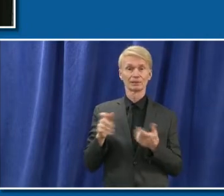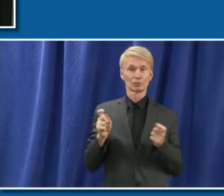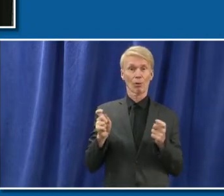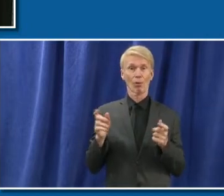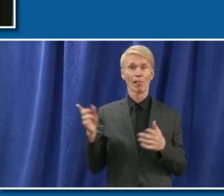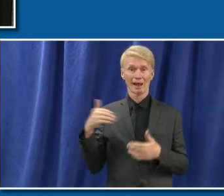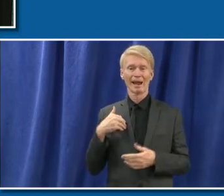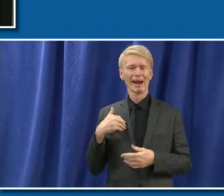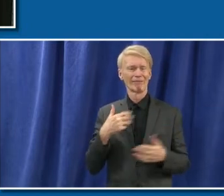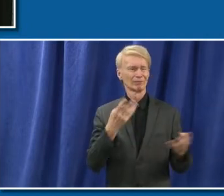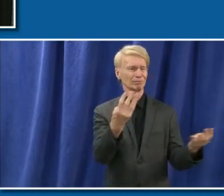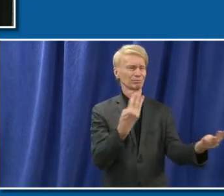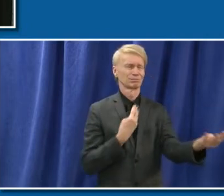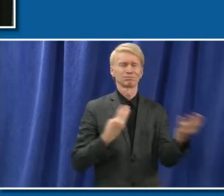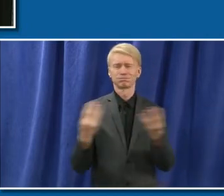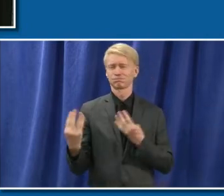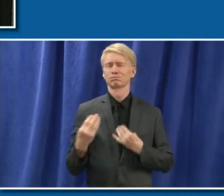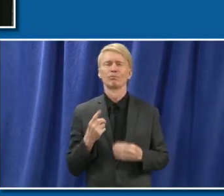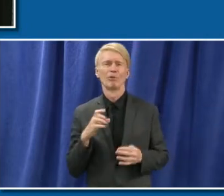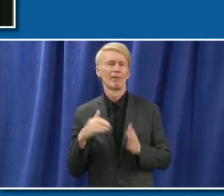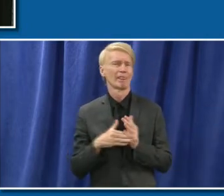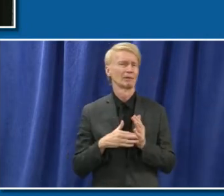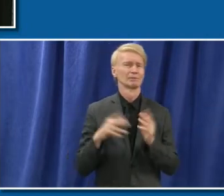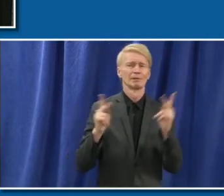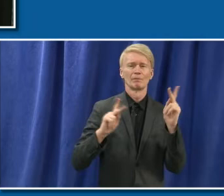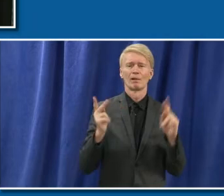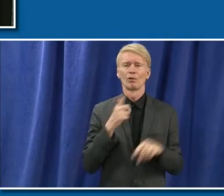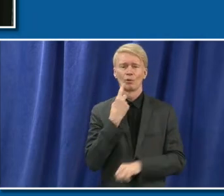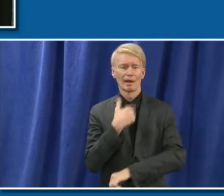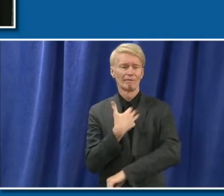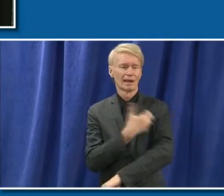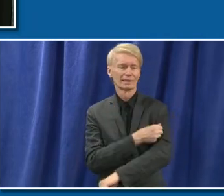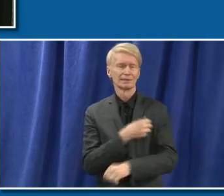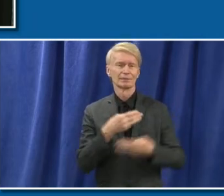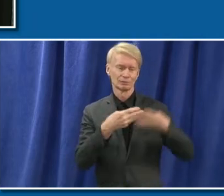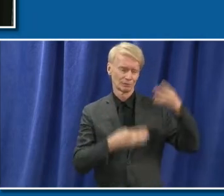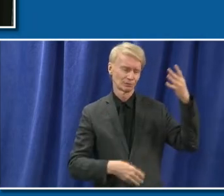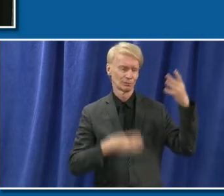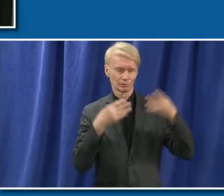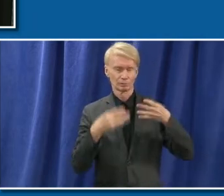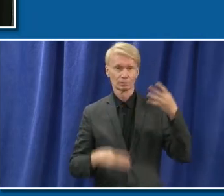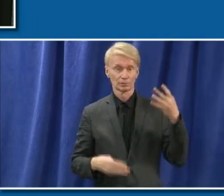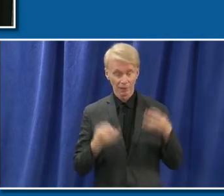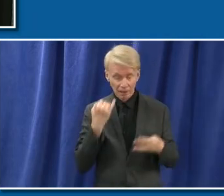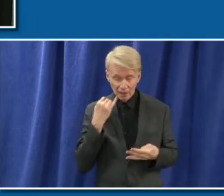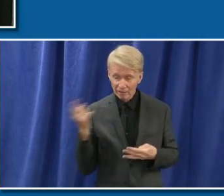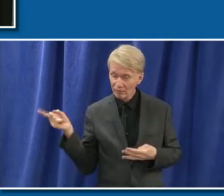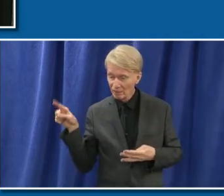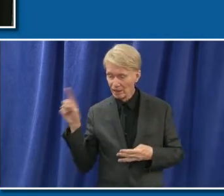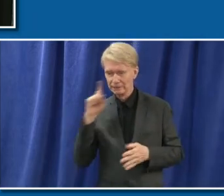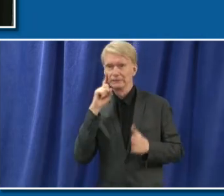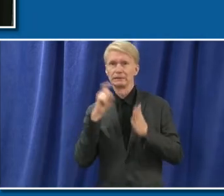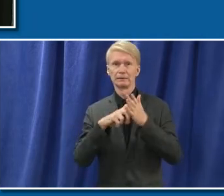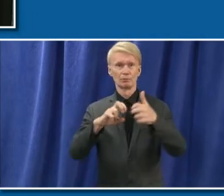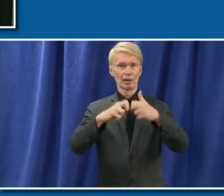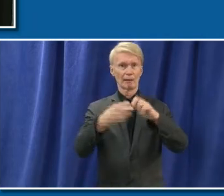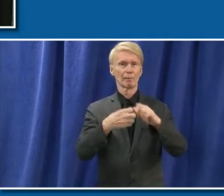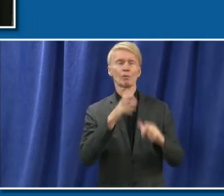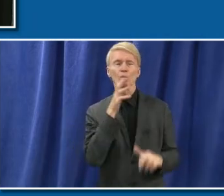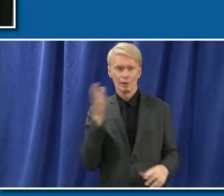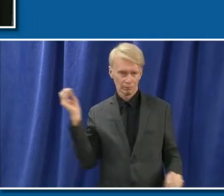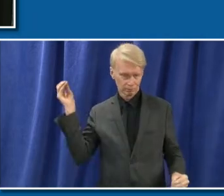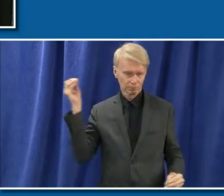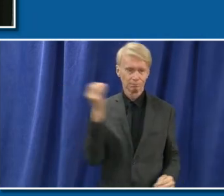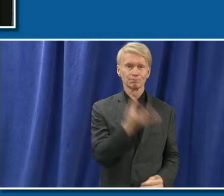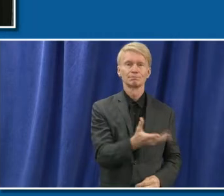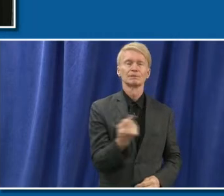in from the hundreds of thousands of people getting vaccinated across the U.S. And if there are concerning things that they're seeing, they will reach out directly. They're